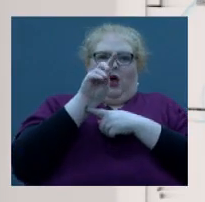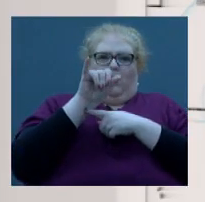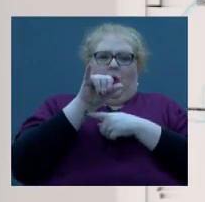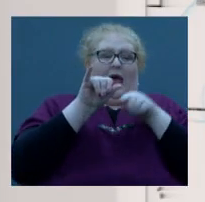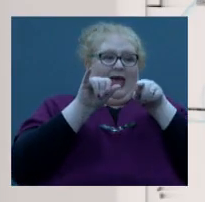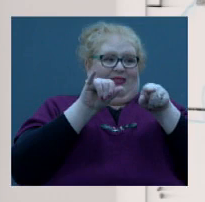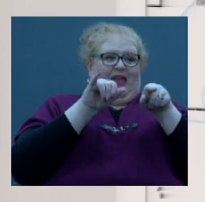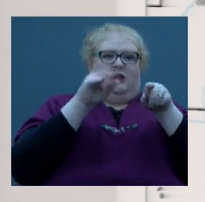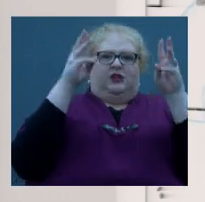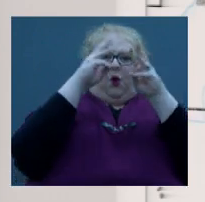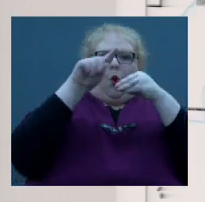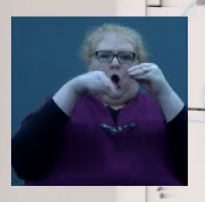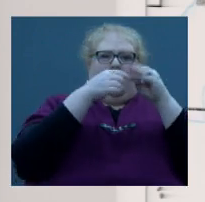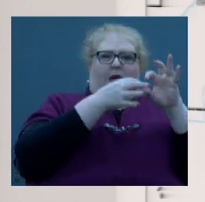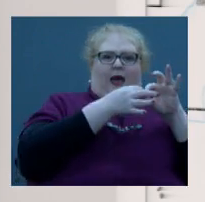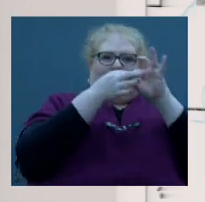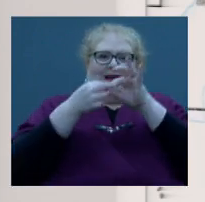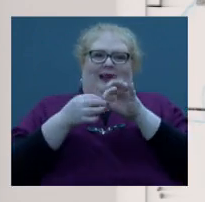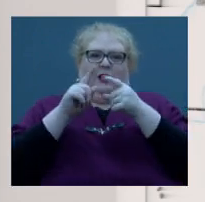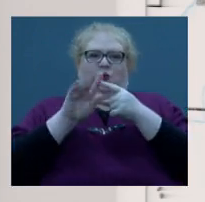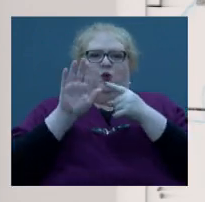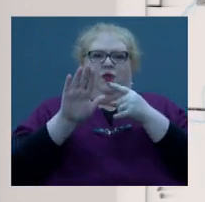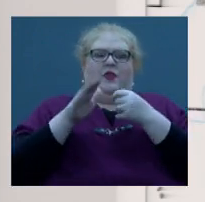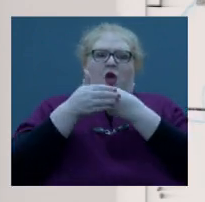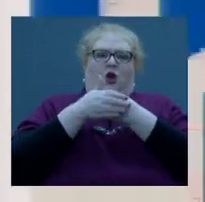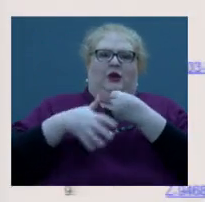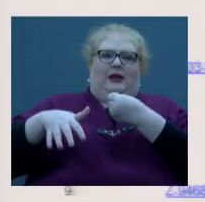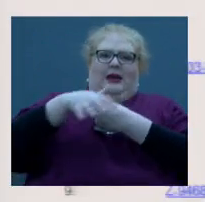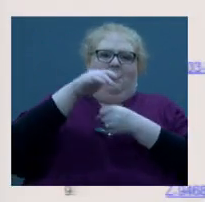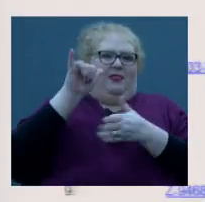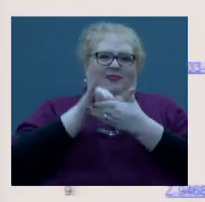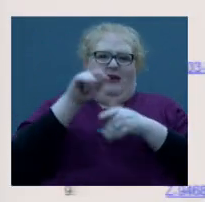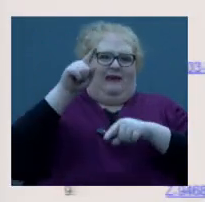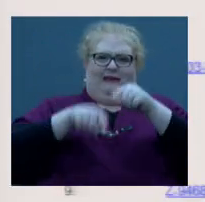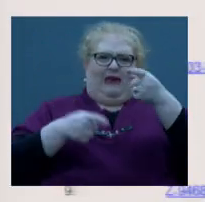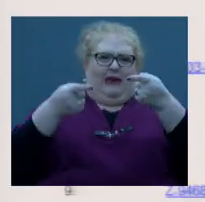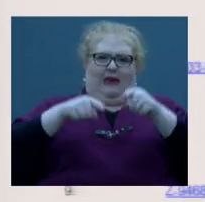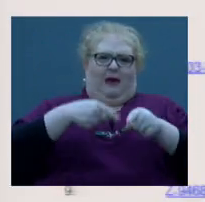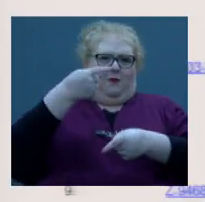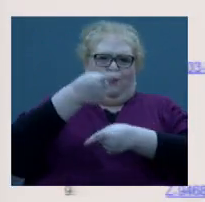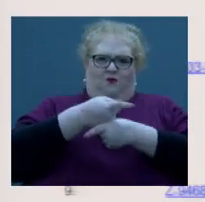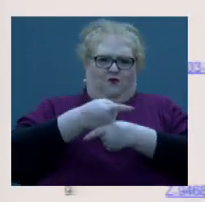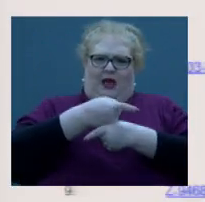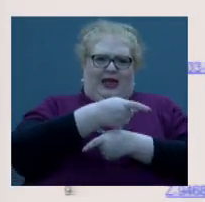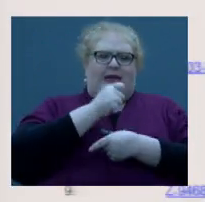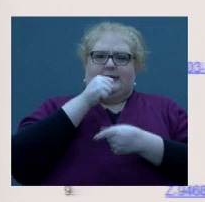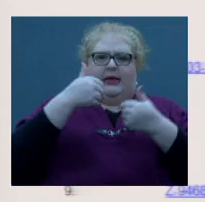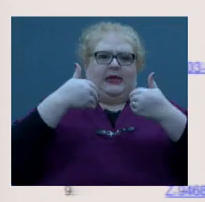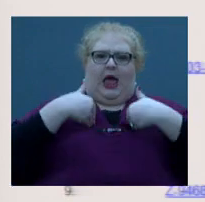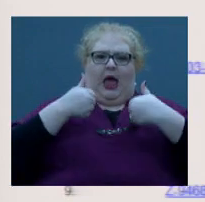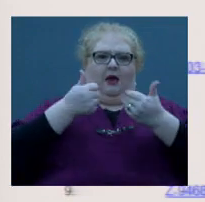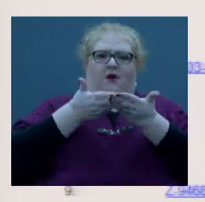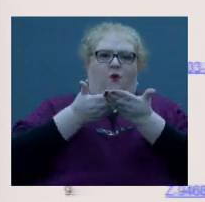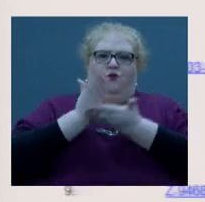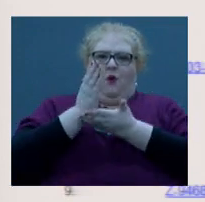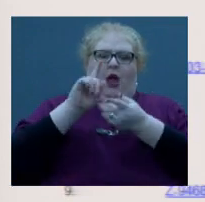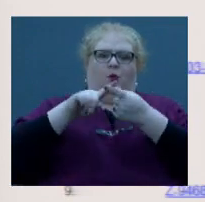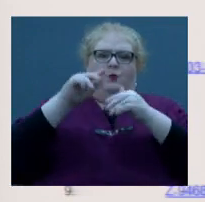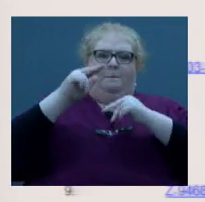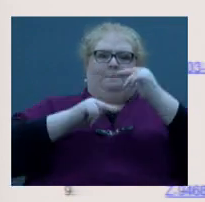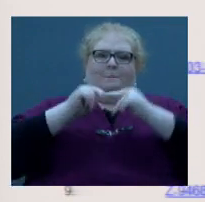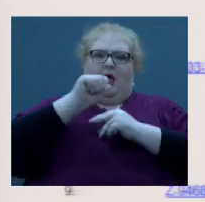neighborhood. That can't happen, correct? He does not have the right to build a